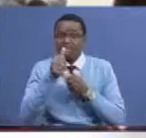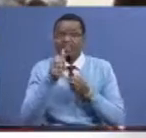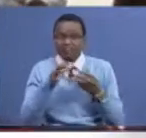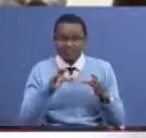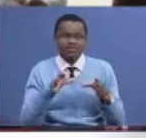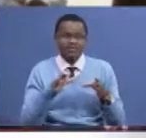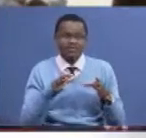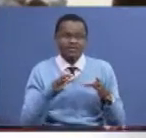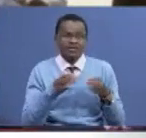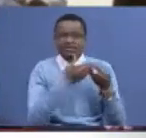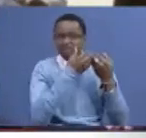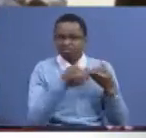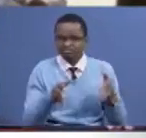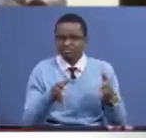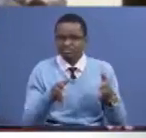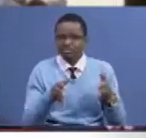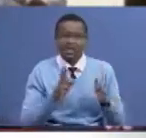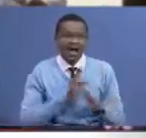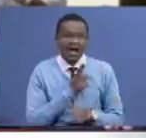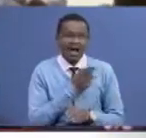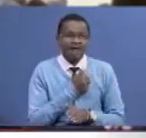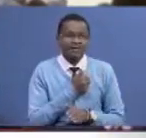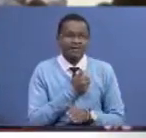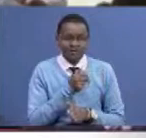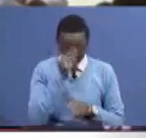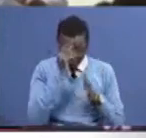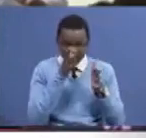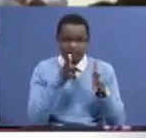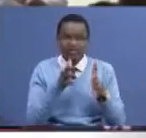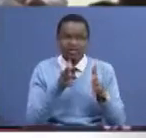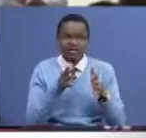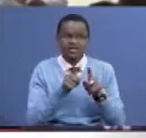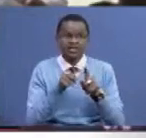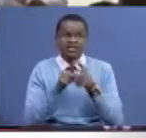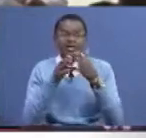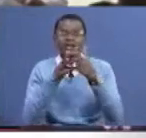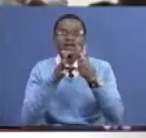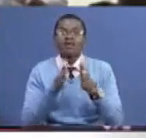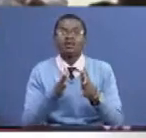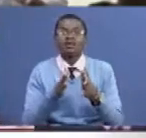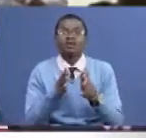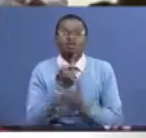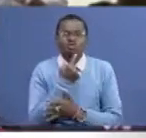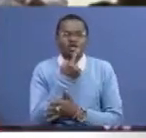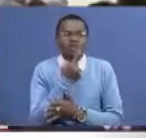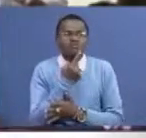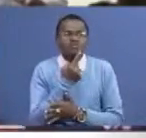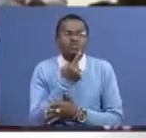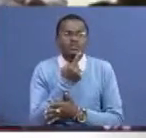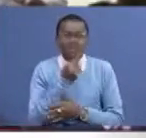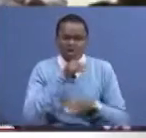wengine na ikapotea. Sisi kama magavana na sisi kama viongozi tunasema ya